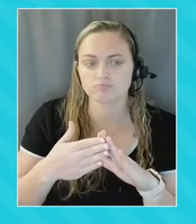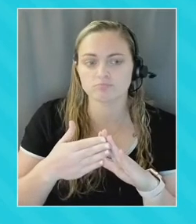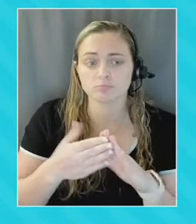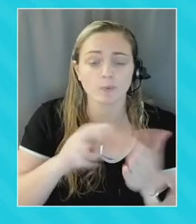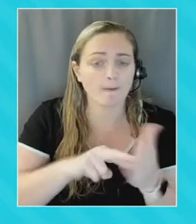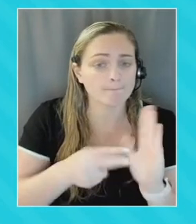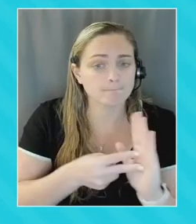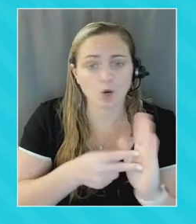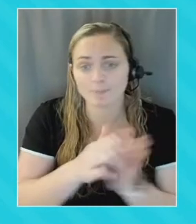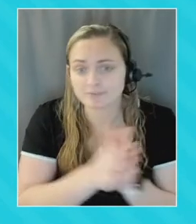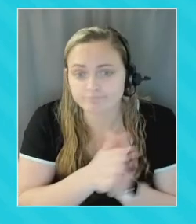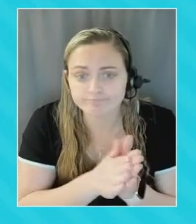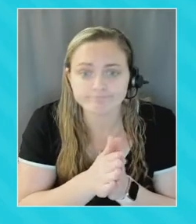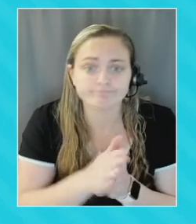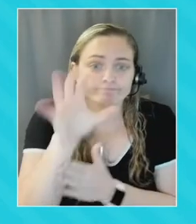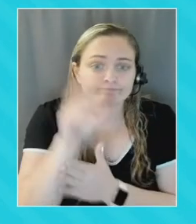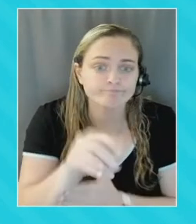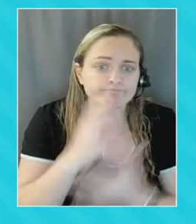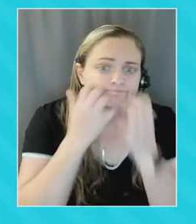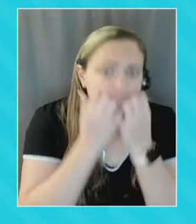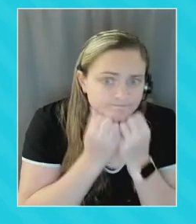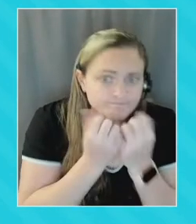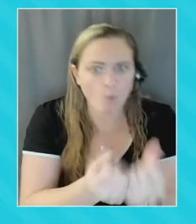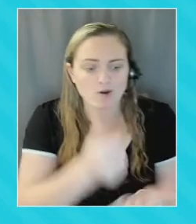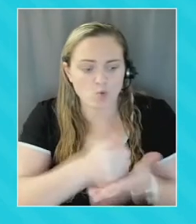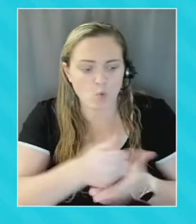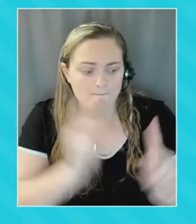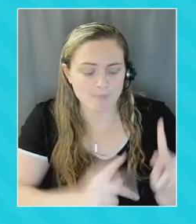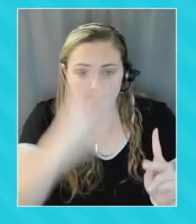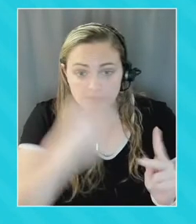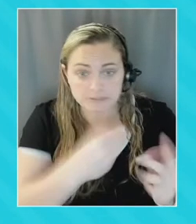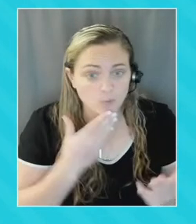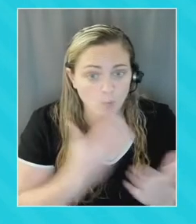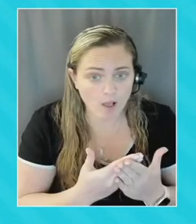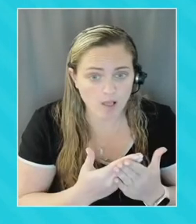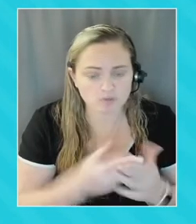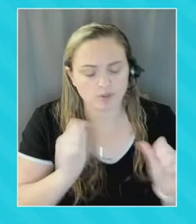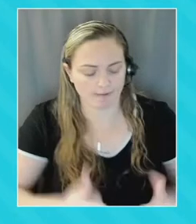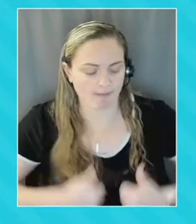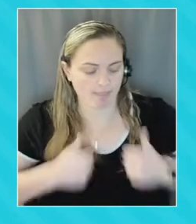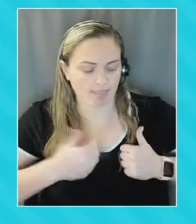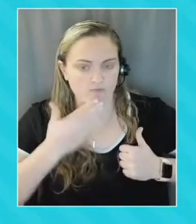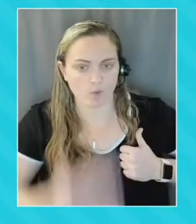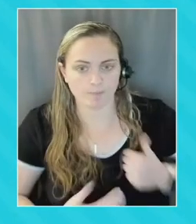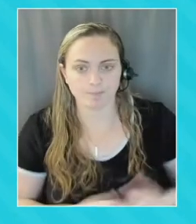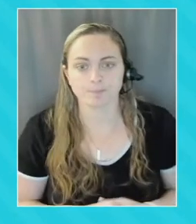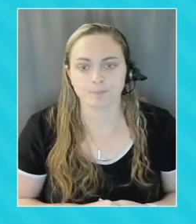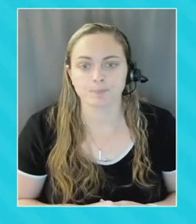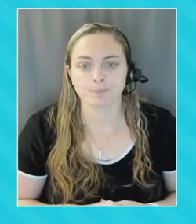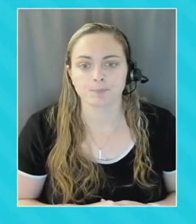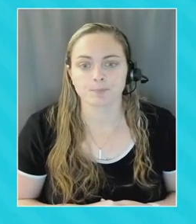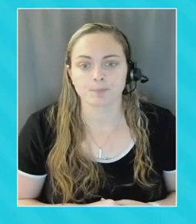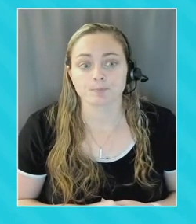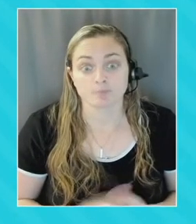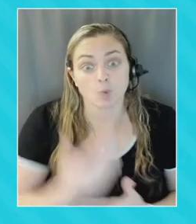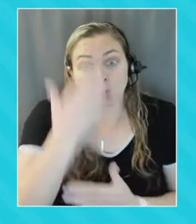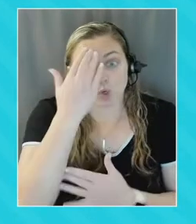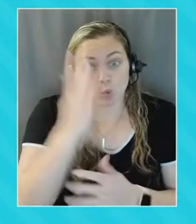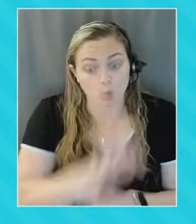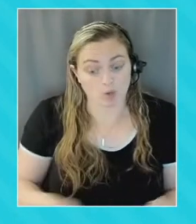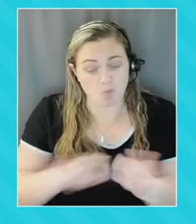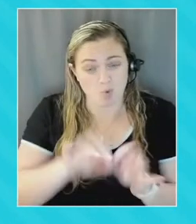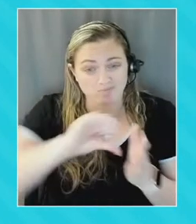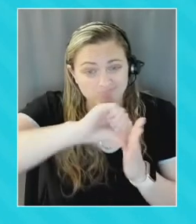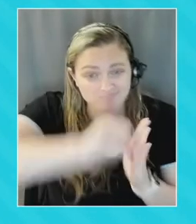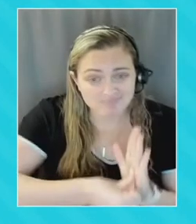company, and we're passionate about helping people sleep well so that they live well. We know the importance of highlighting the